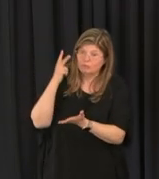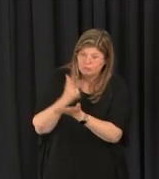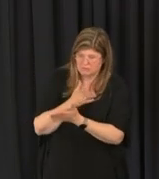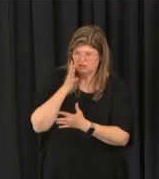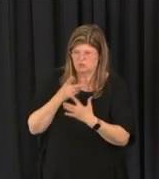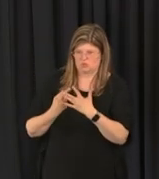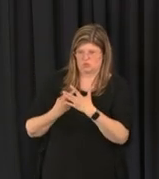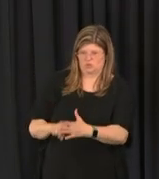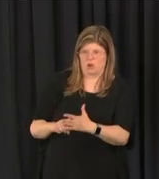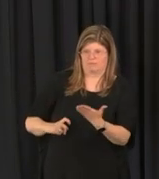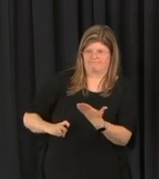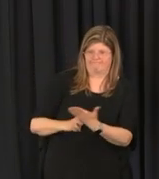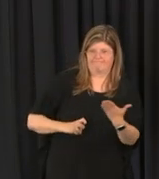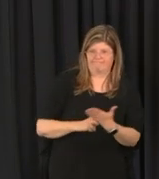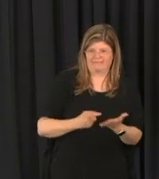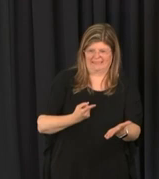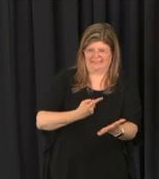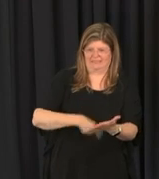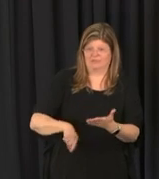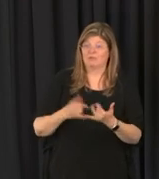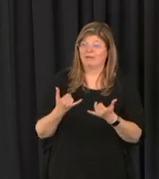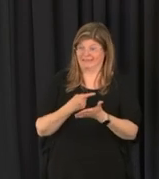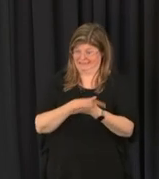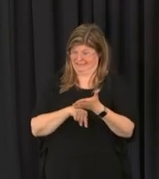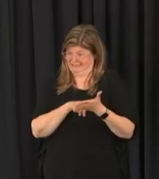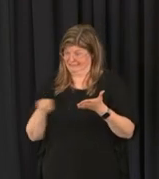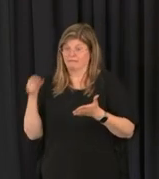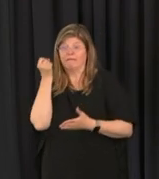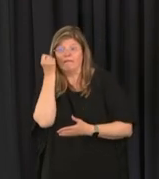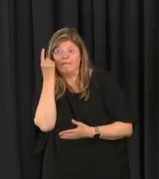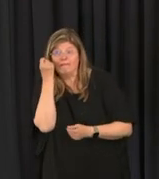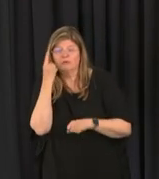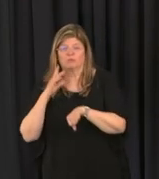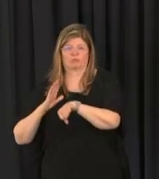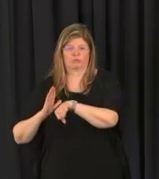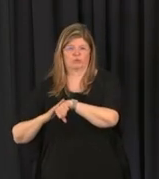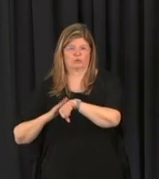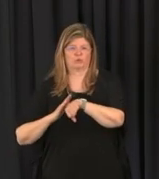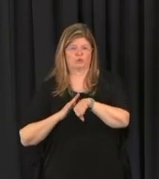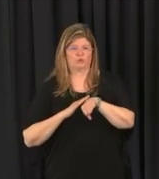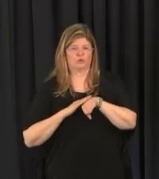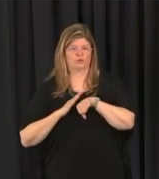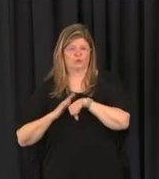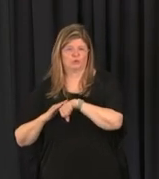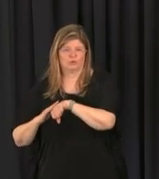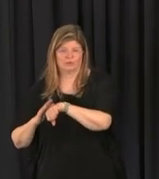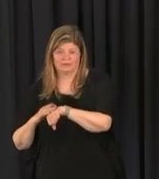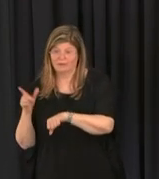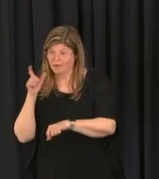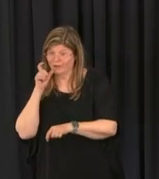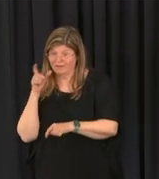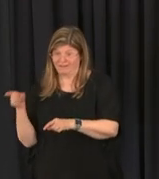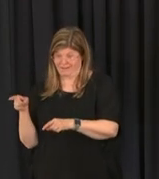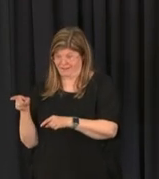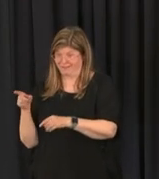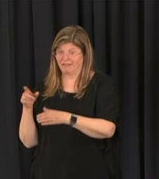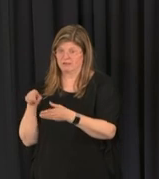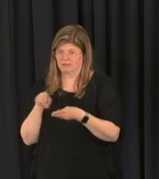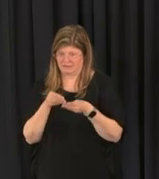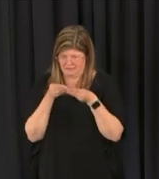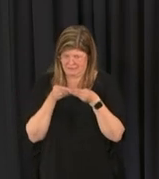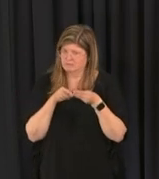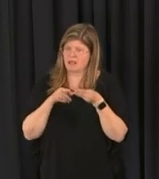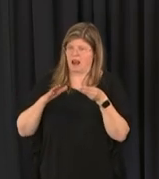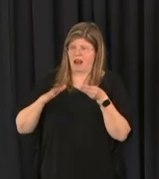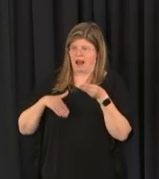through the 19th. And during this period, no fines will be issued, but cars will be located. And beginning